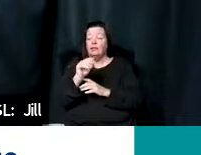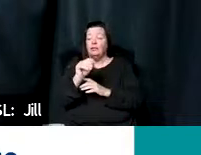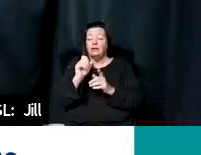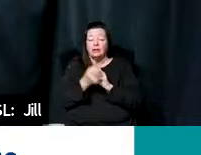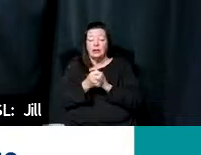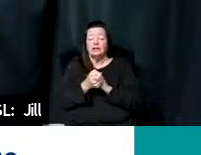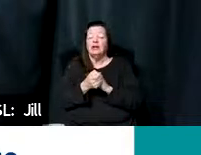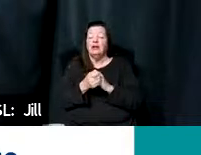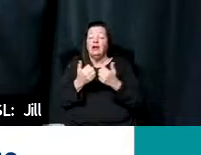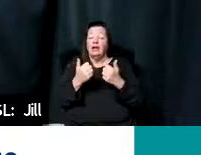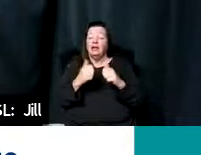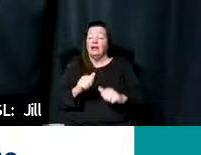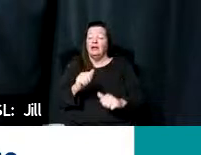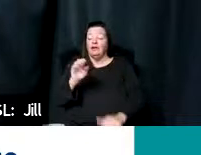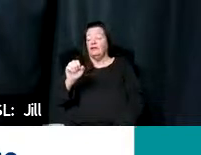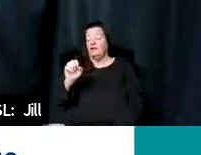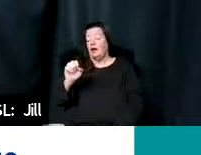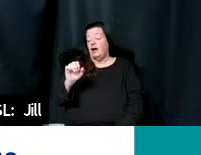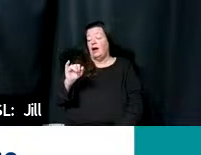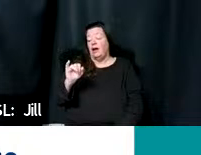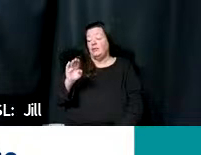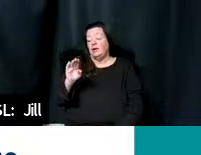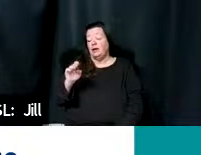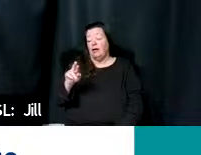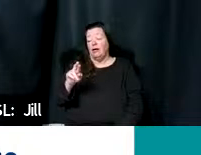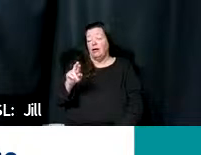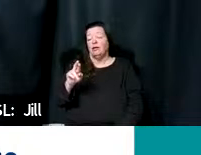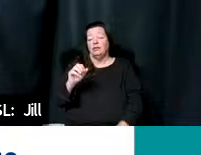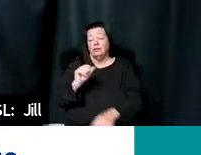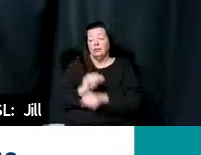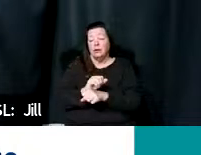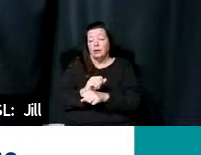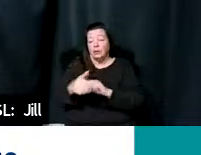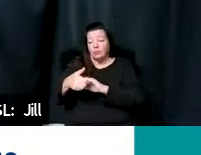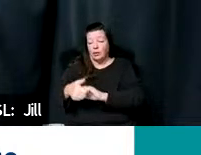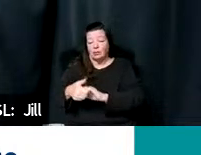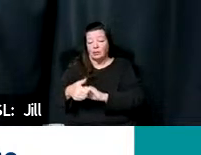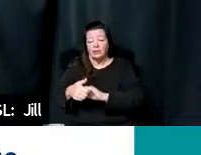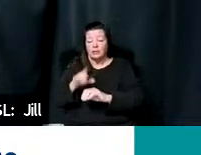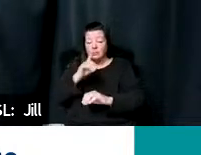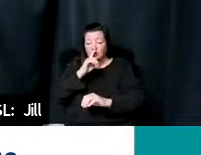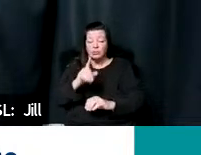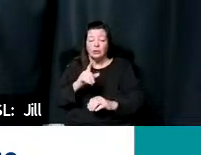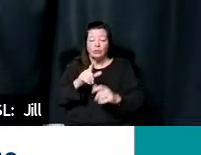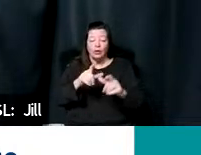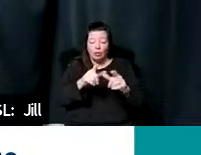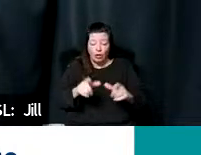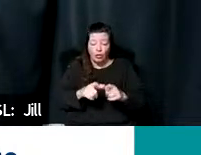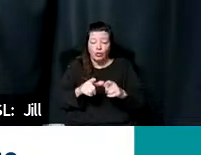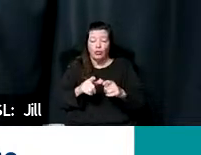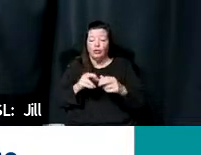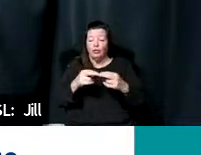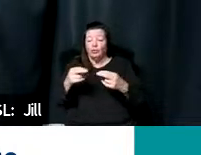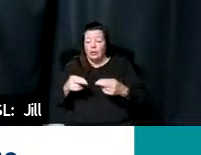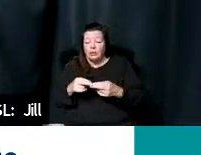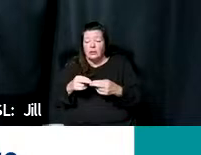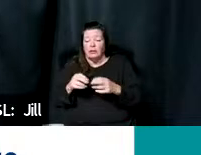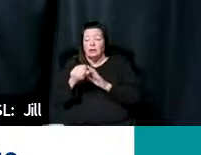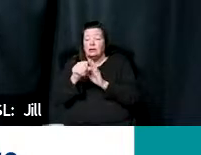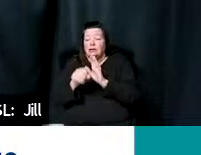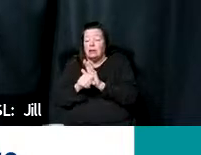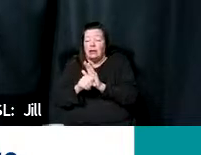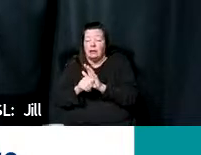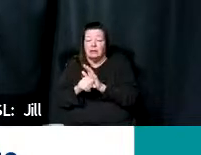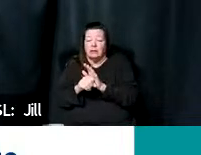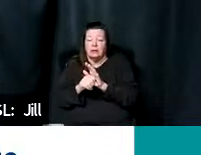IBR to work with our partners to ensure that we're focused on local, regional, state, and federal goals